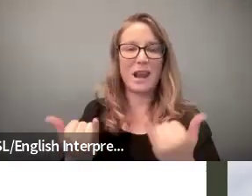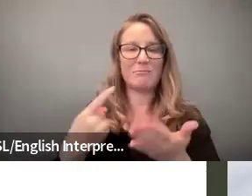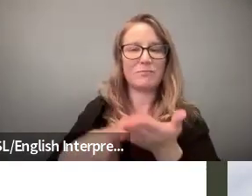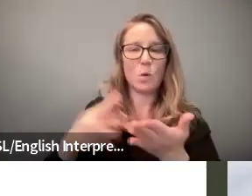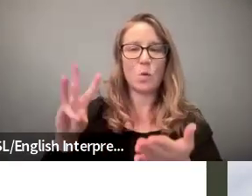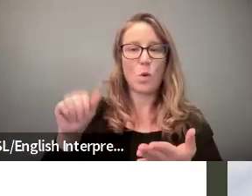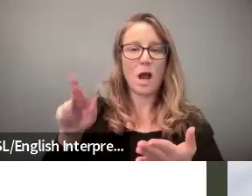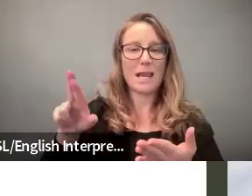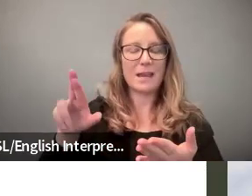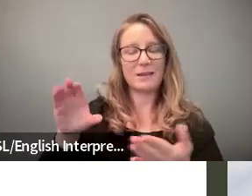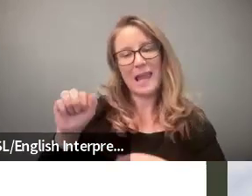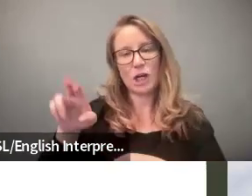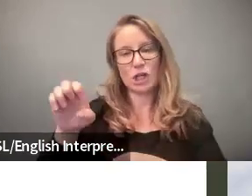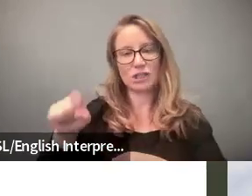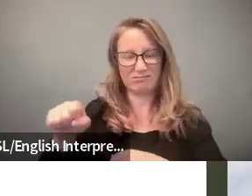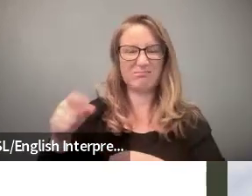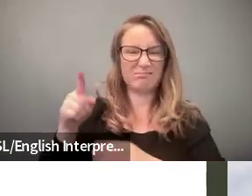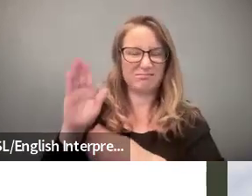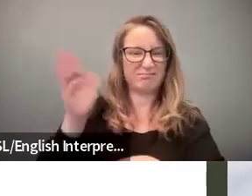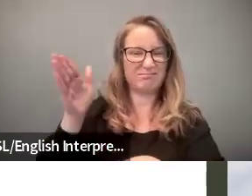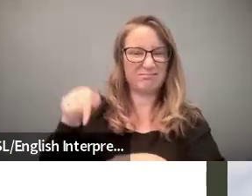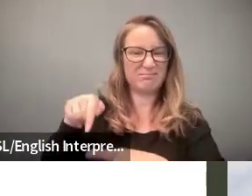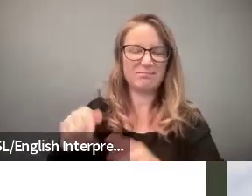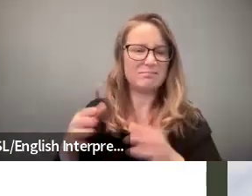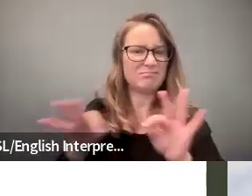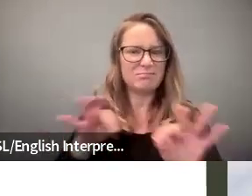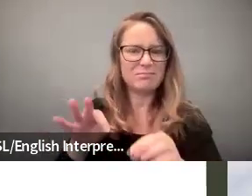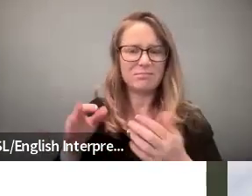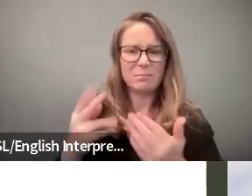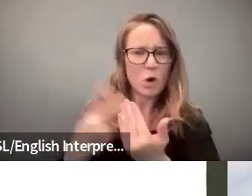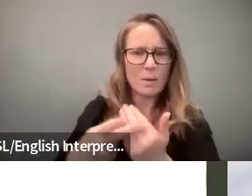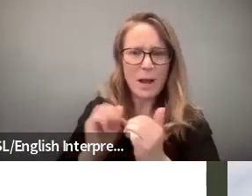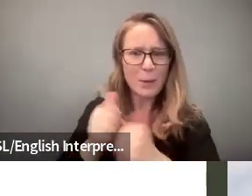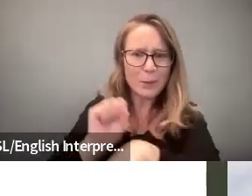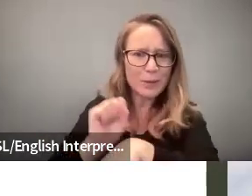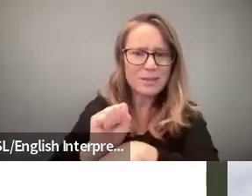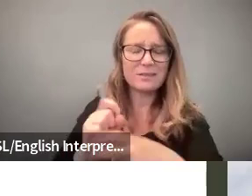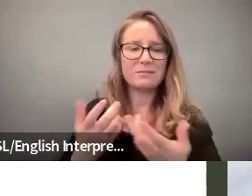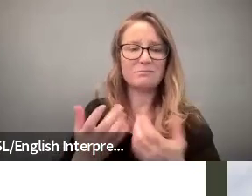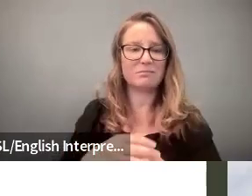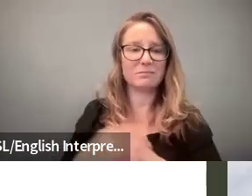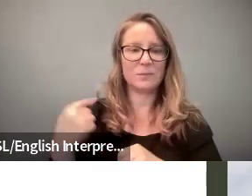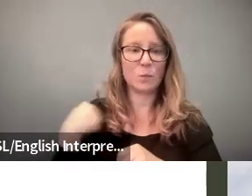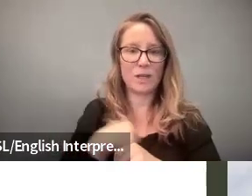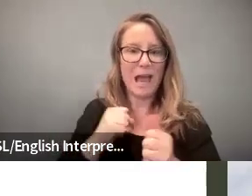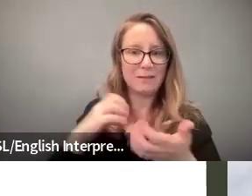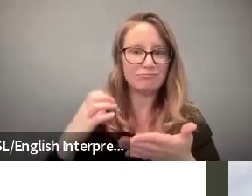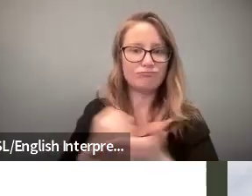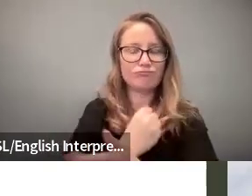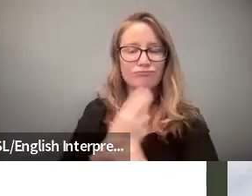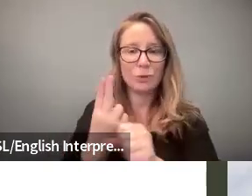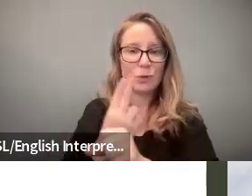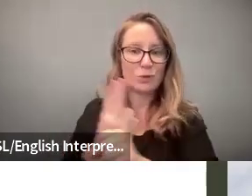Cares portion of the presentation and sort of walk through how the program works and how we may be able to use